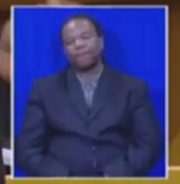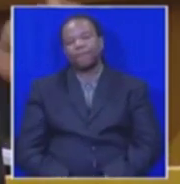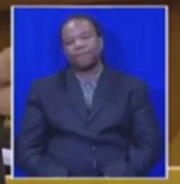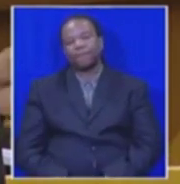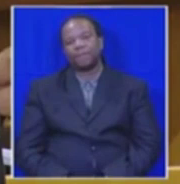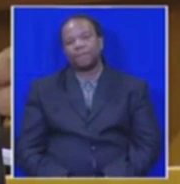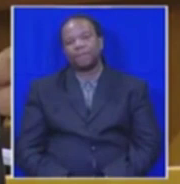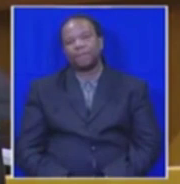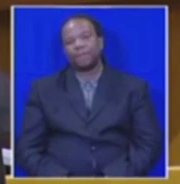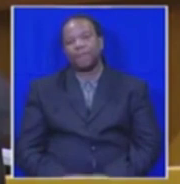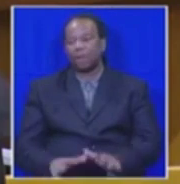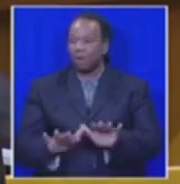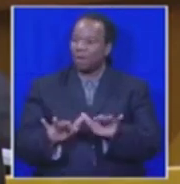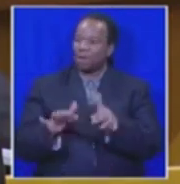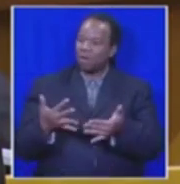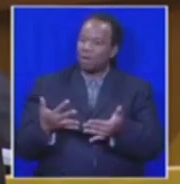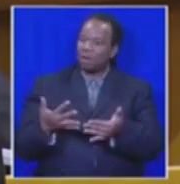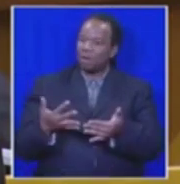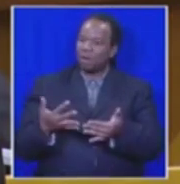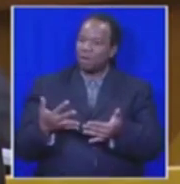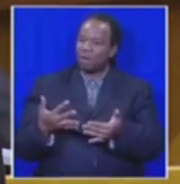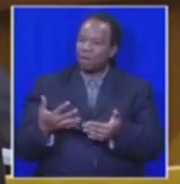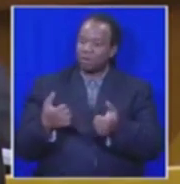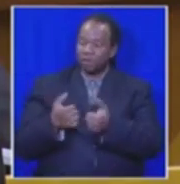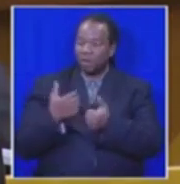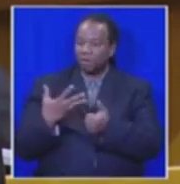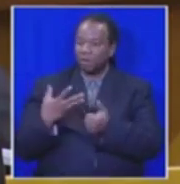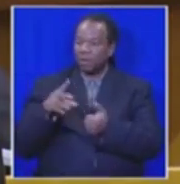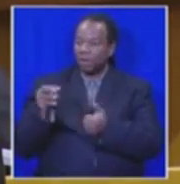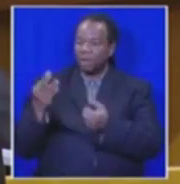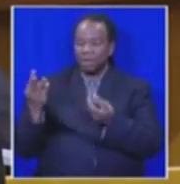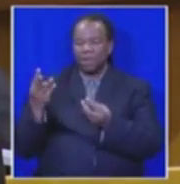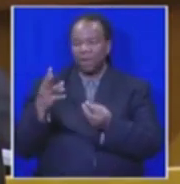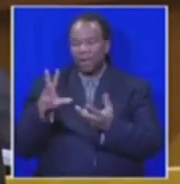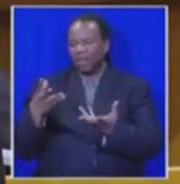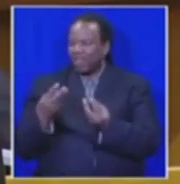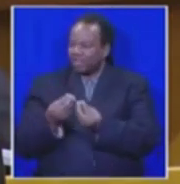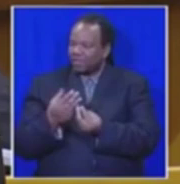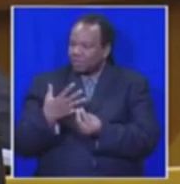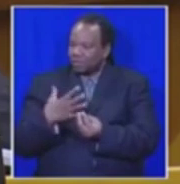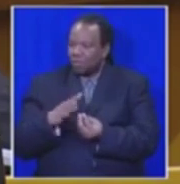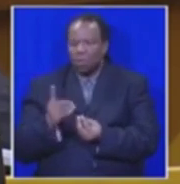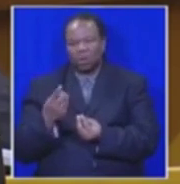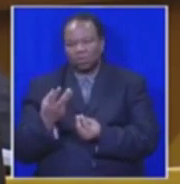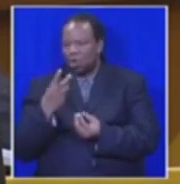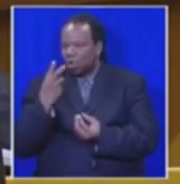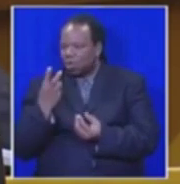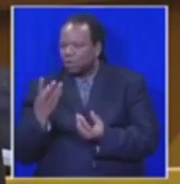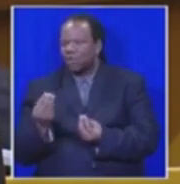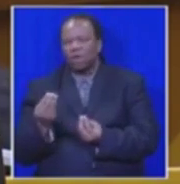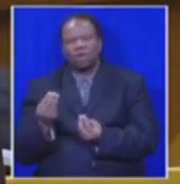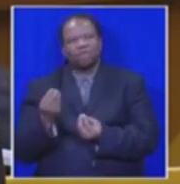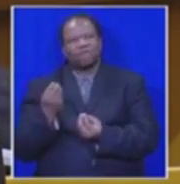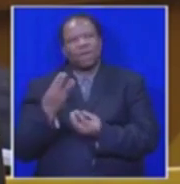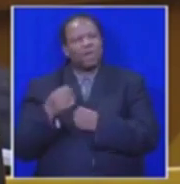things that people are looking for is a thing that has taken many years. Let me just give you